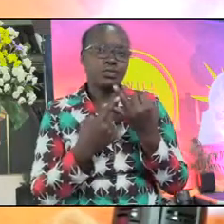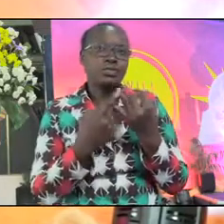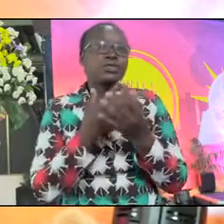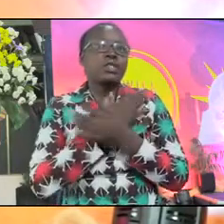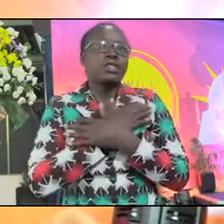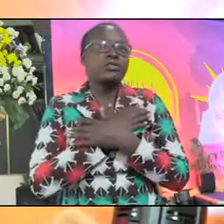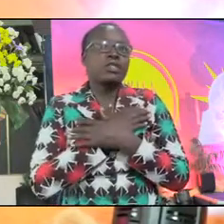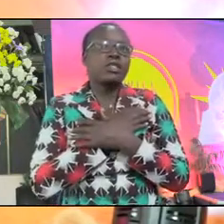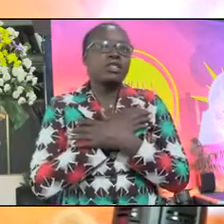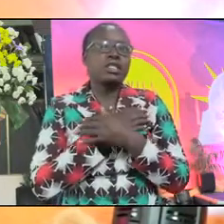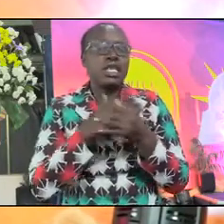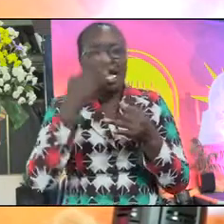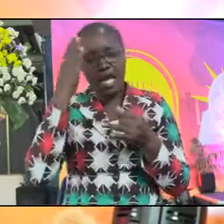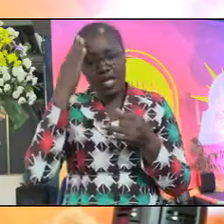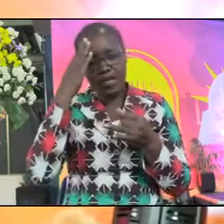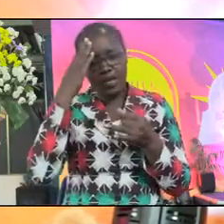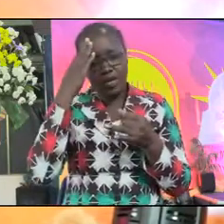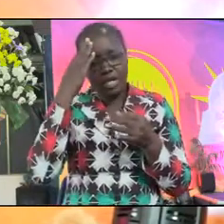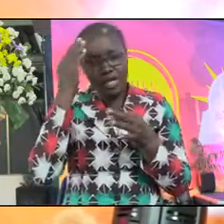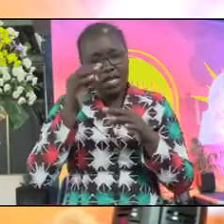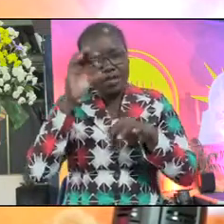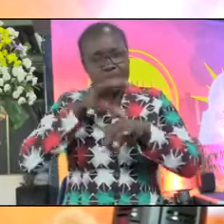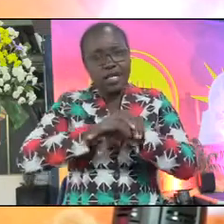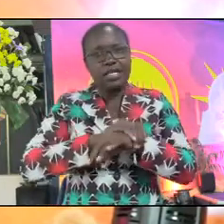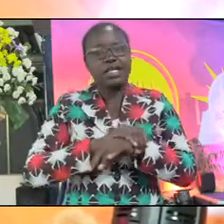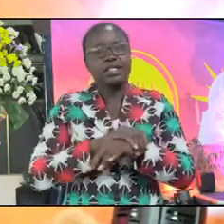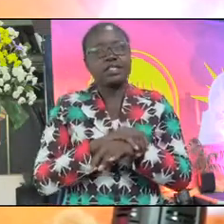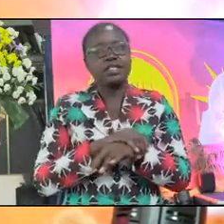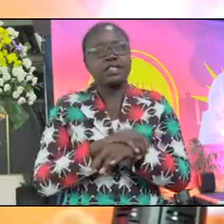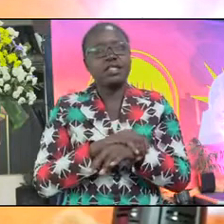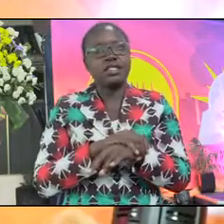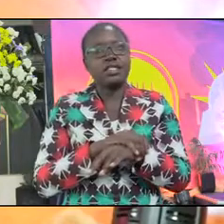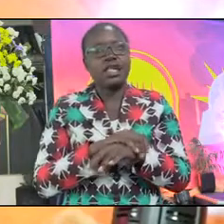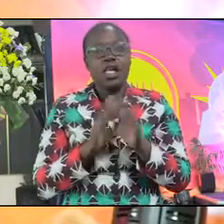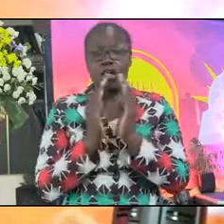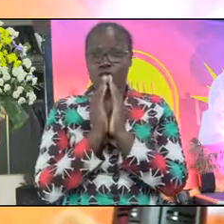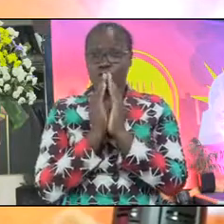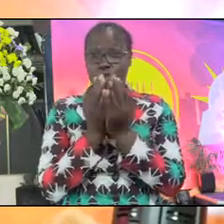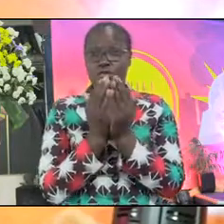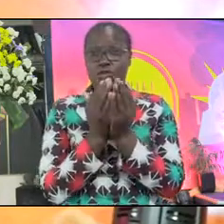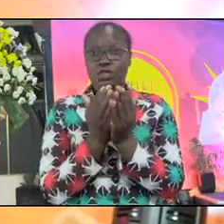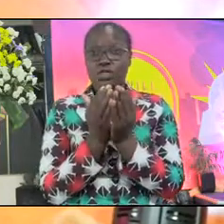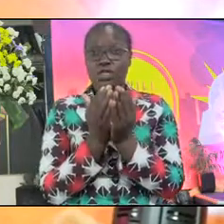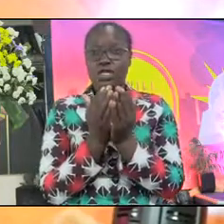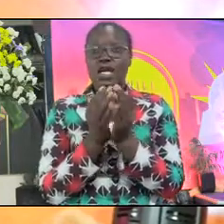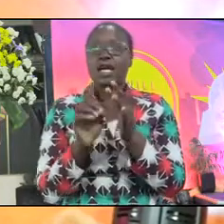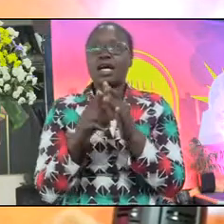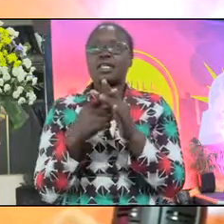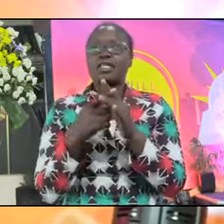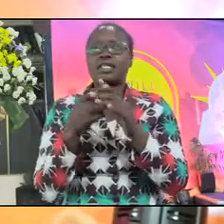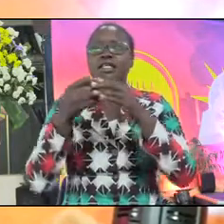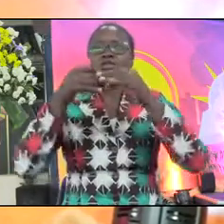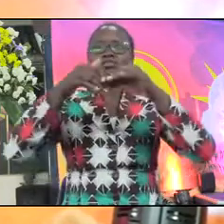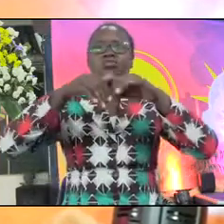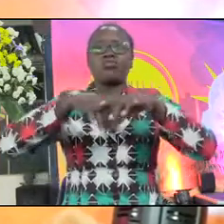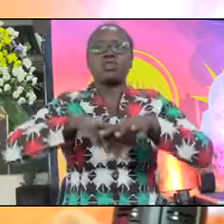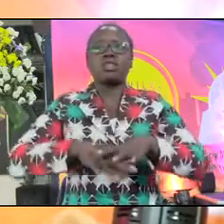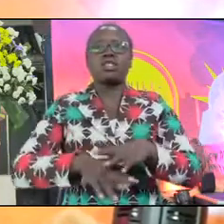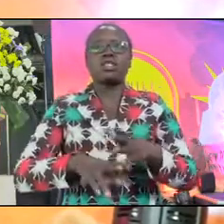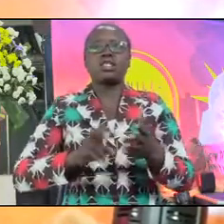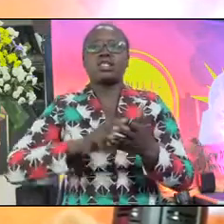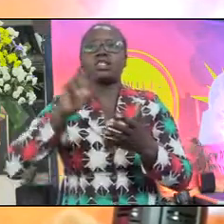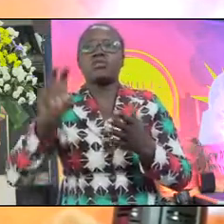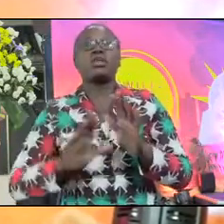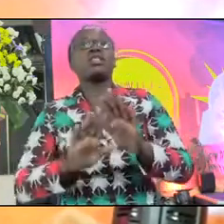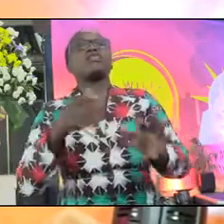that I know that if I get on a boat and it starts to sink, they'll jump